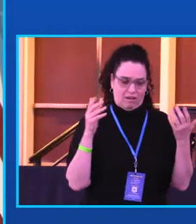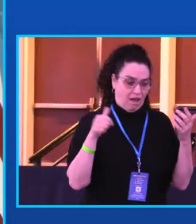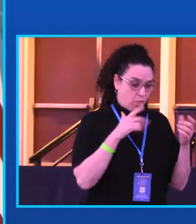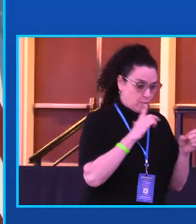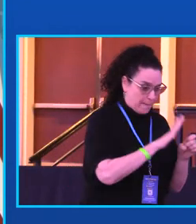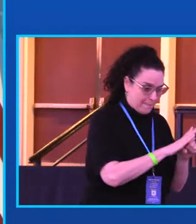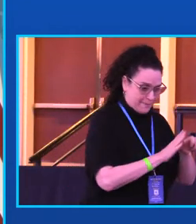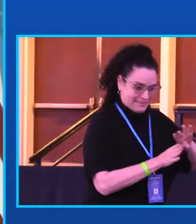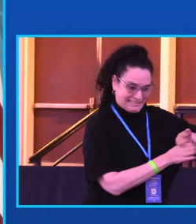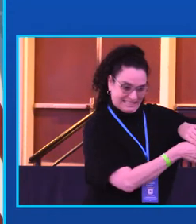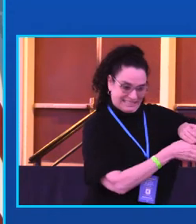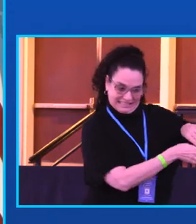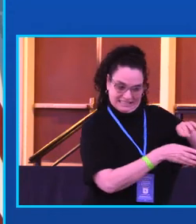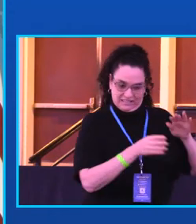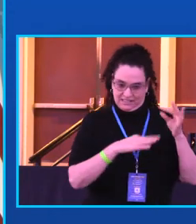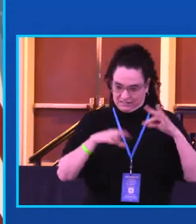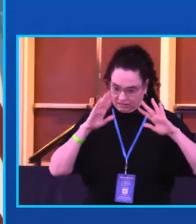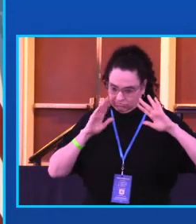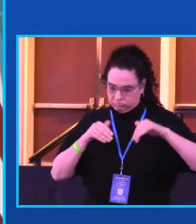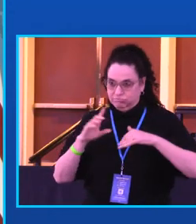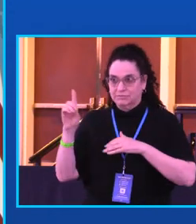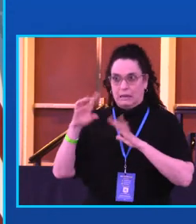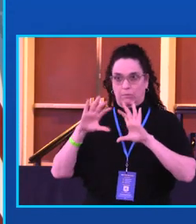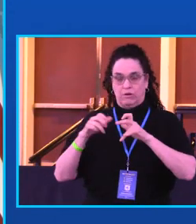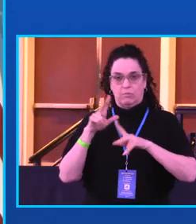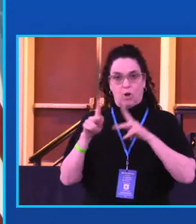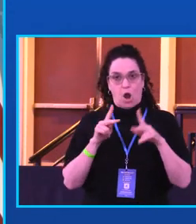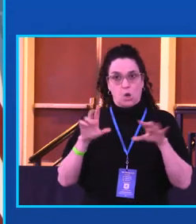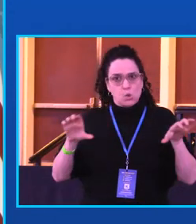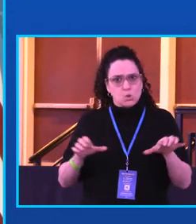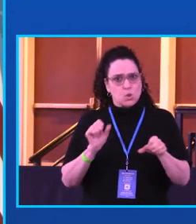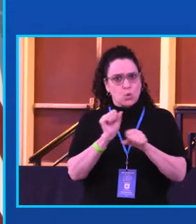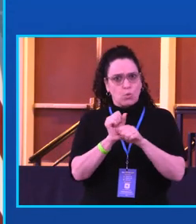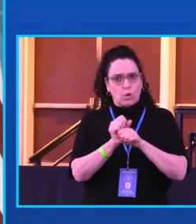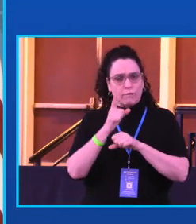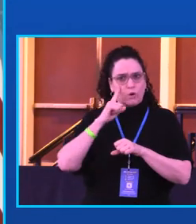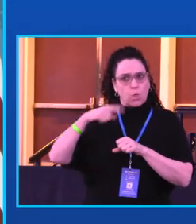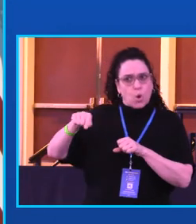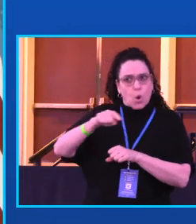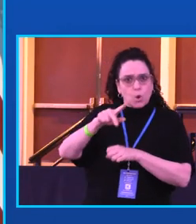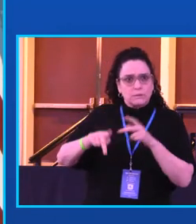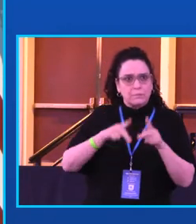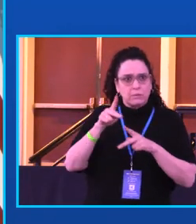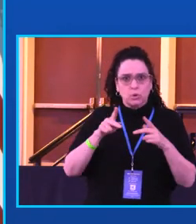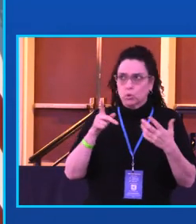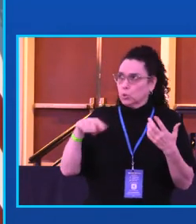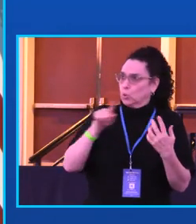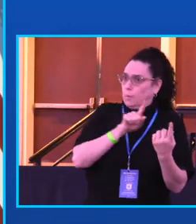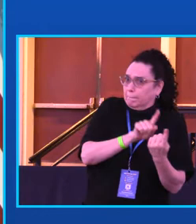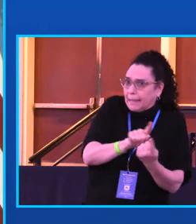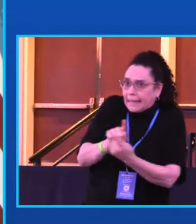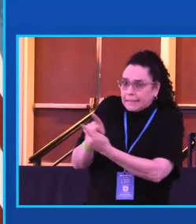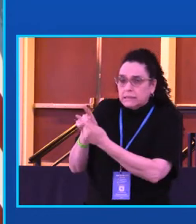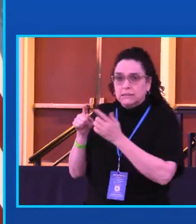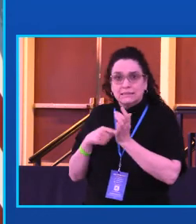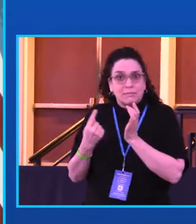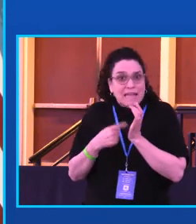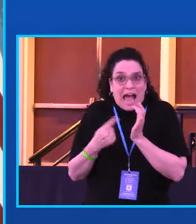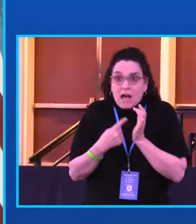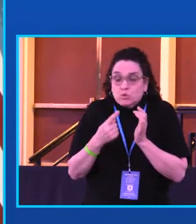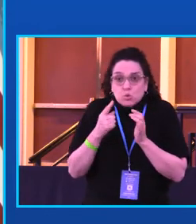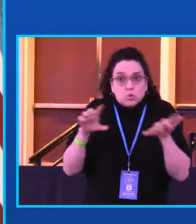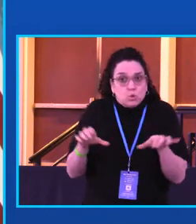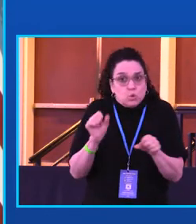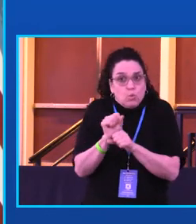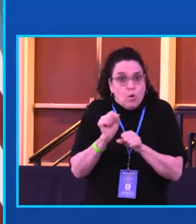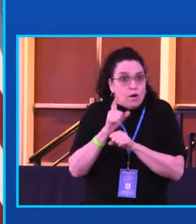lives. And you do this work on behalf of people sometimes that you meet, on behalf of people that you don't meet. You